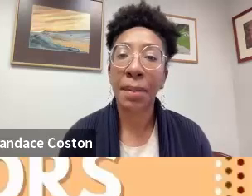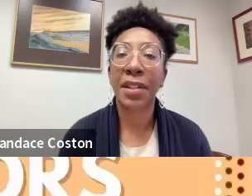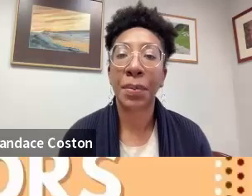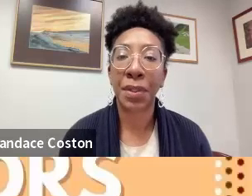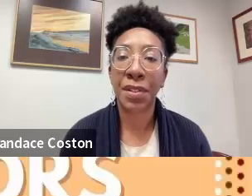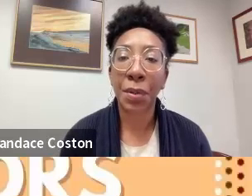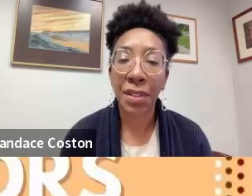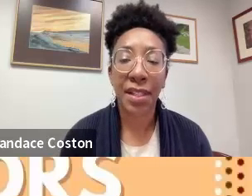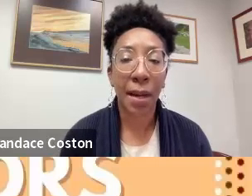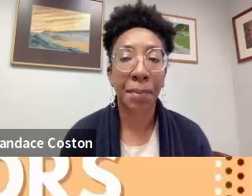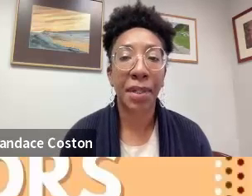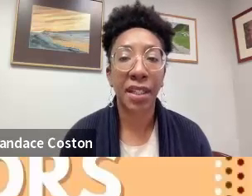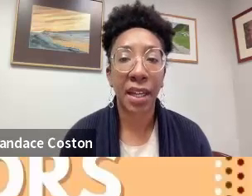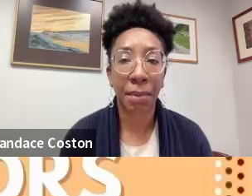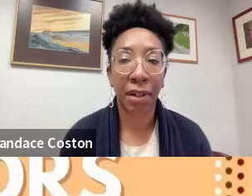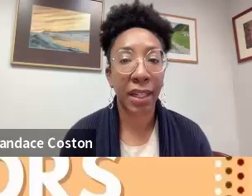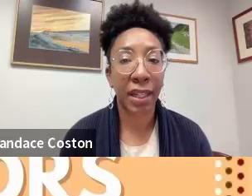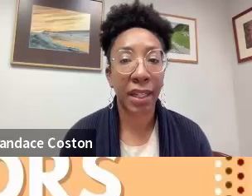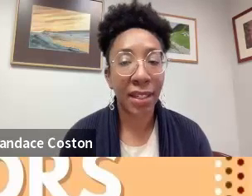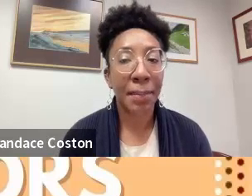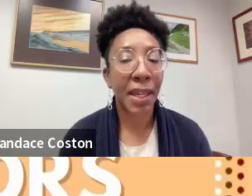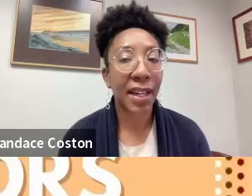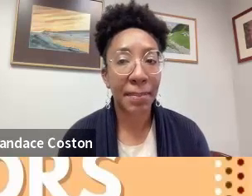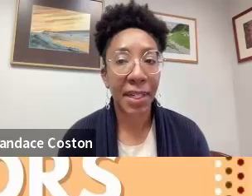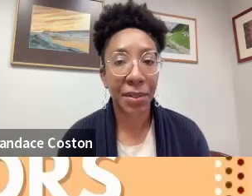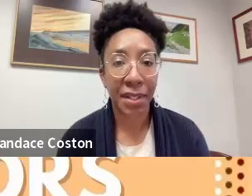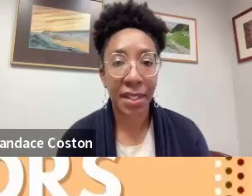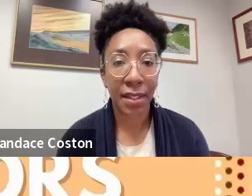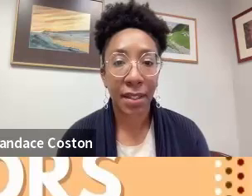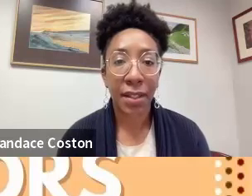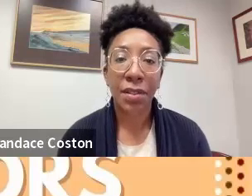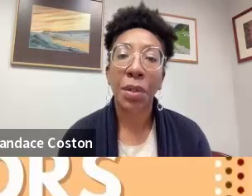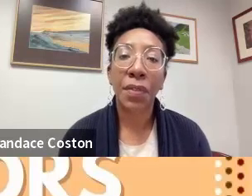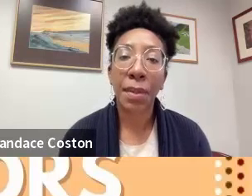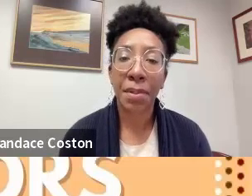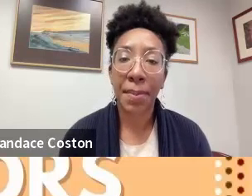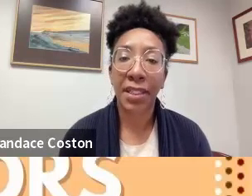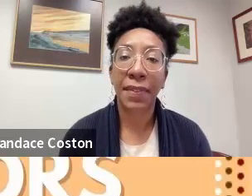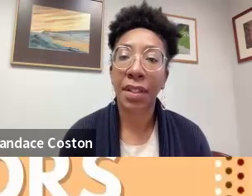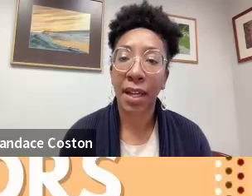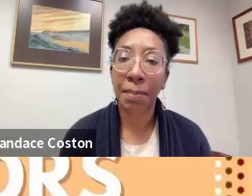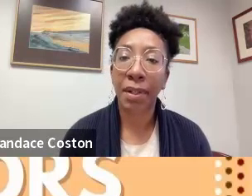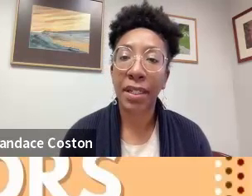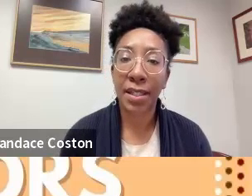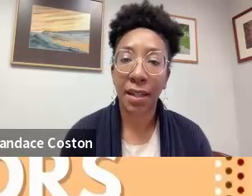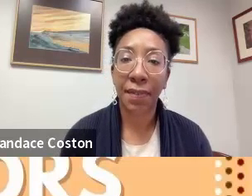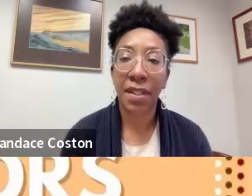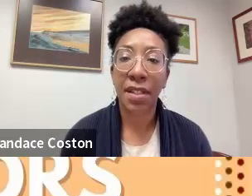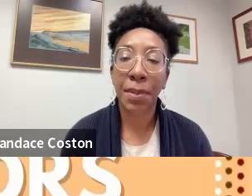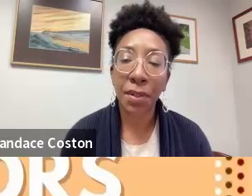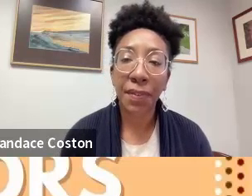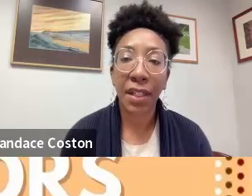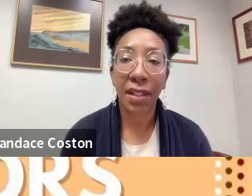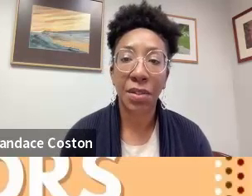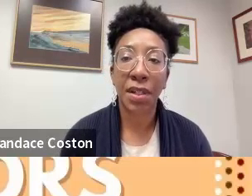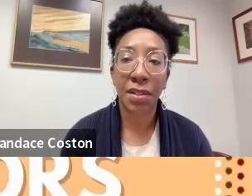Come learn about the world's oldest operating library in Behind My Doors. Told from the perspective of the library itself,